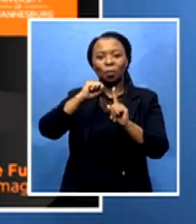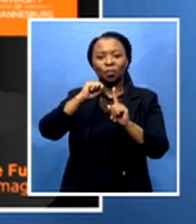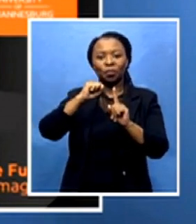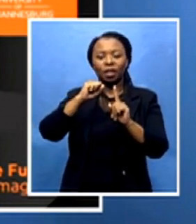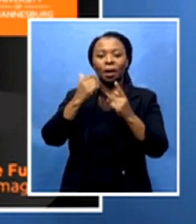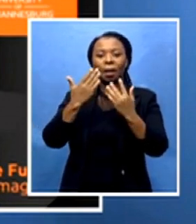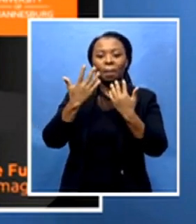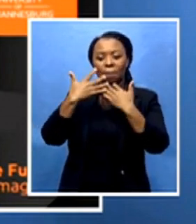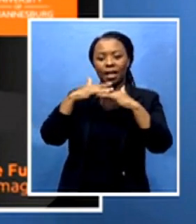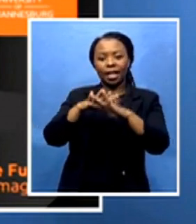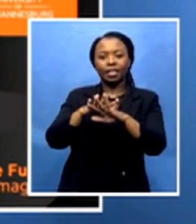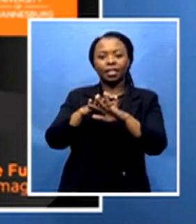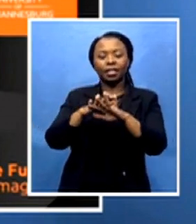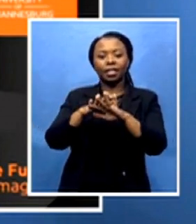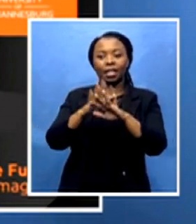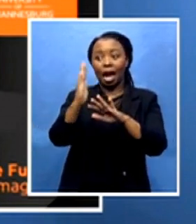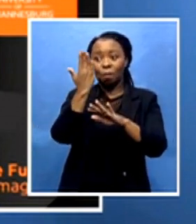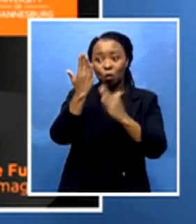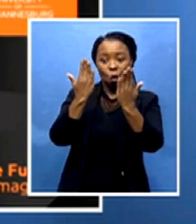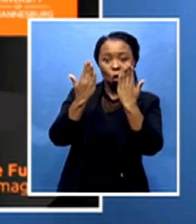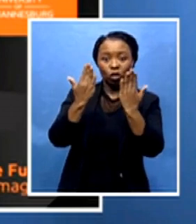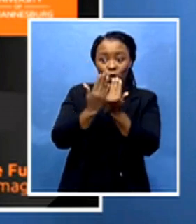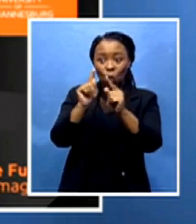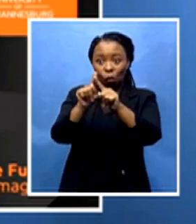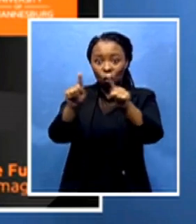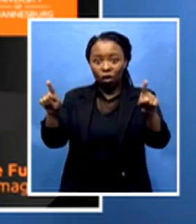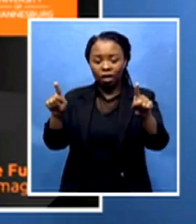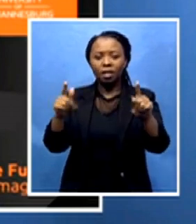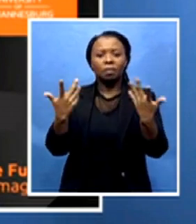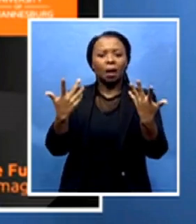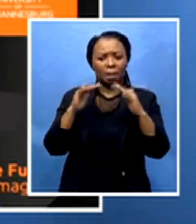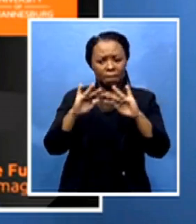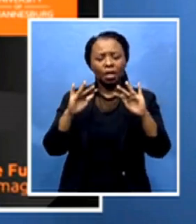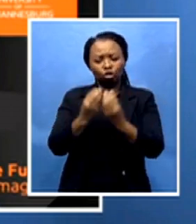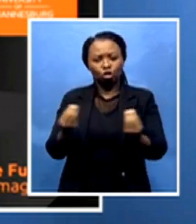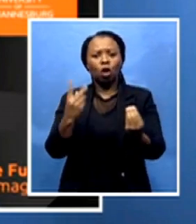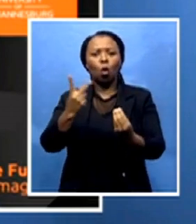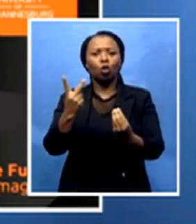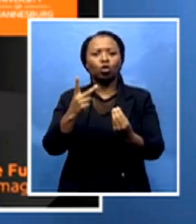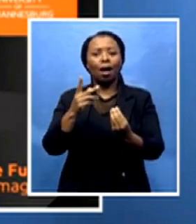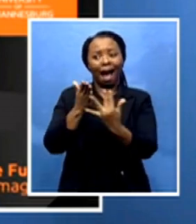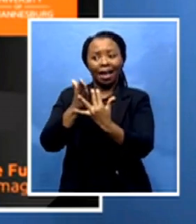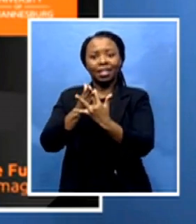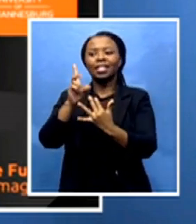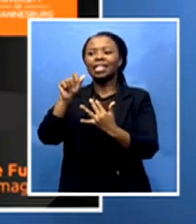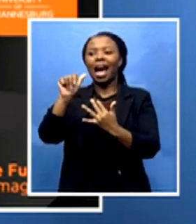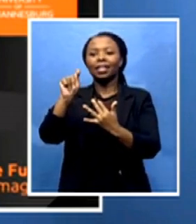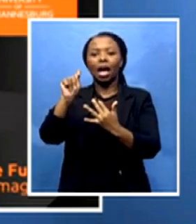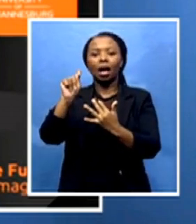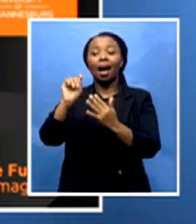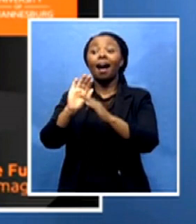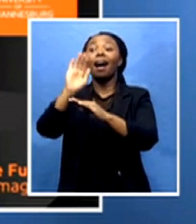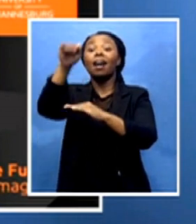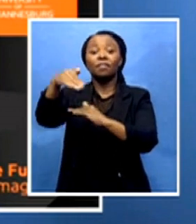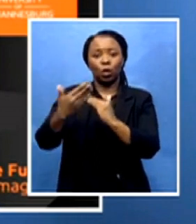be a sense that children must also have access to data beyond the school. Now, this, of course, is not going to happen